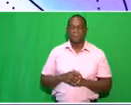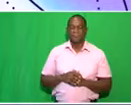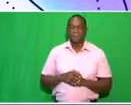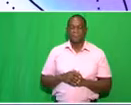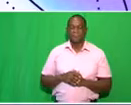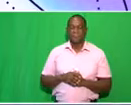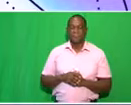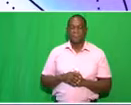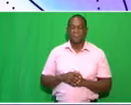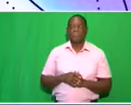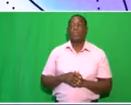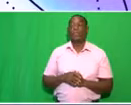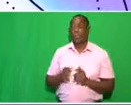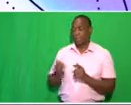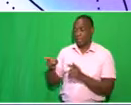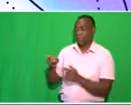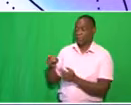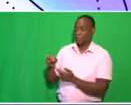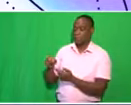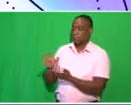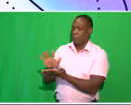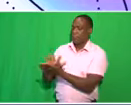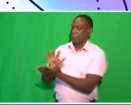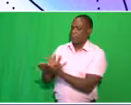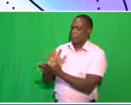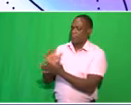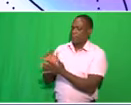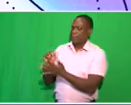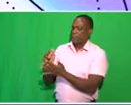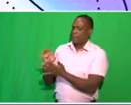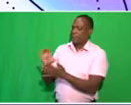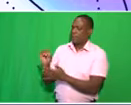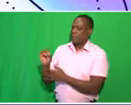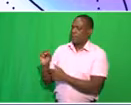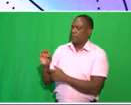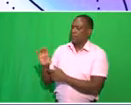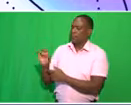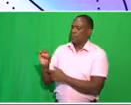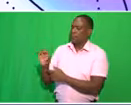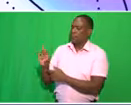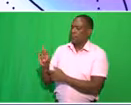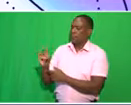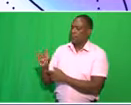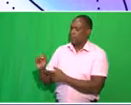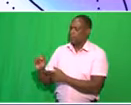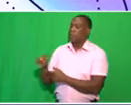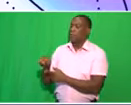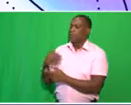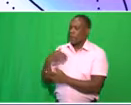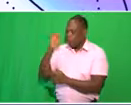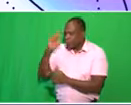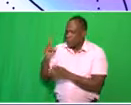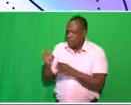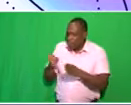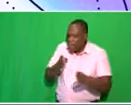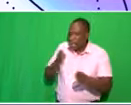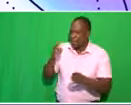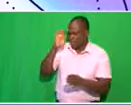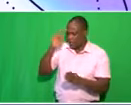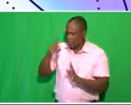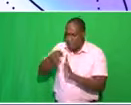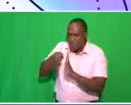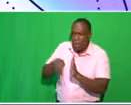the idea of the Concordat, education plans and policies. And during the period 1962 to